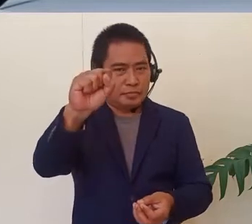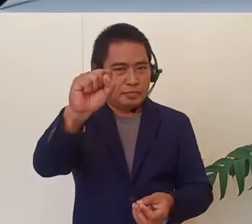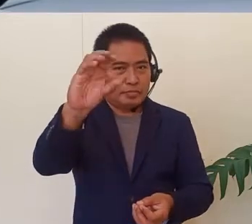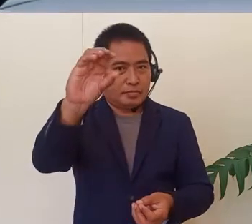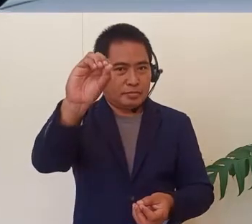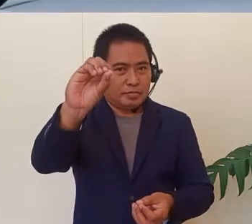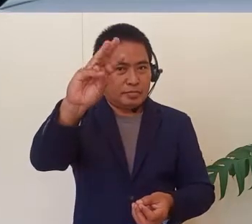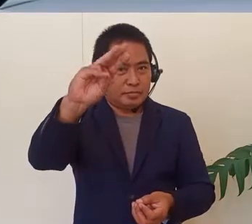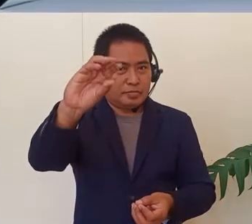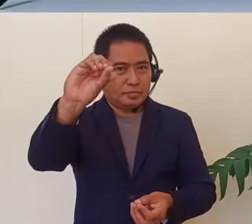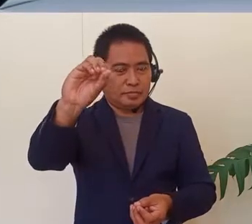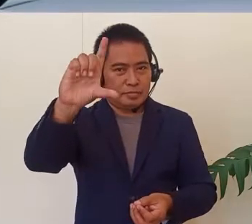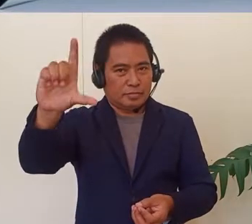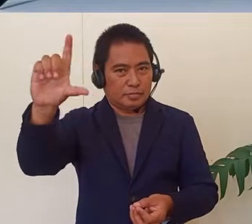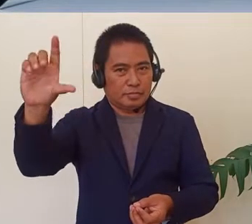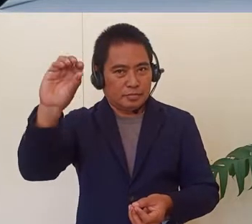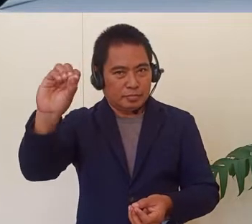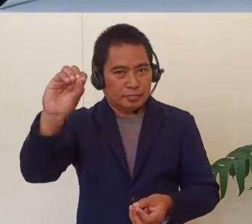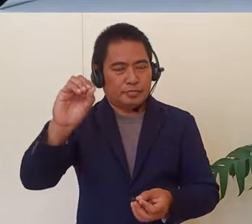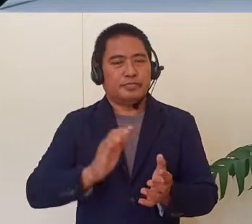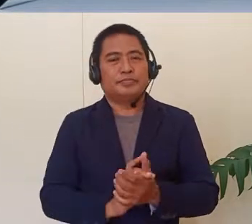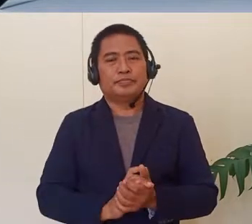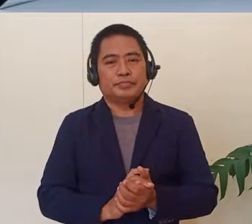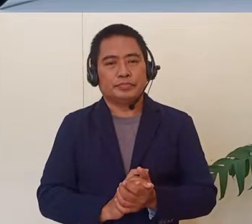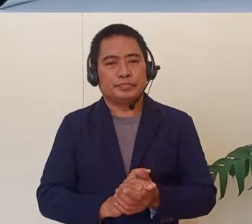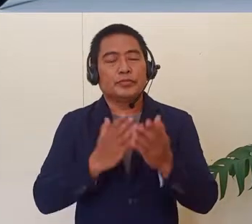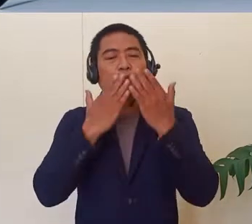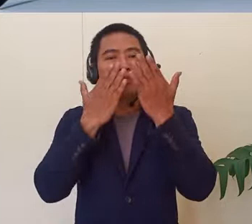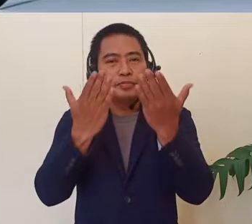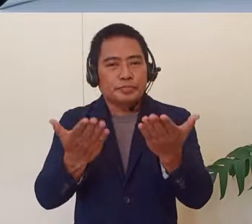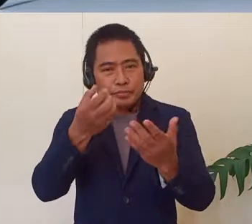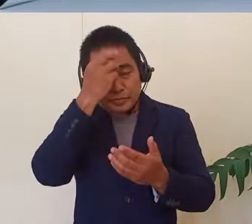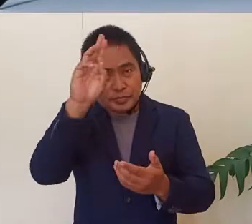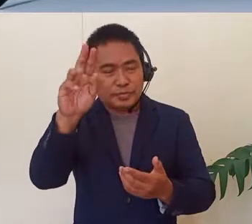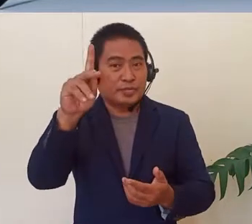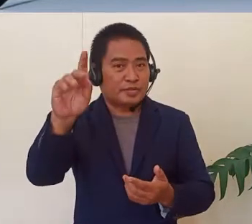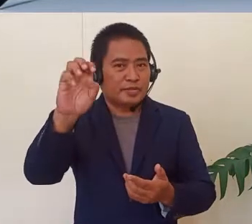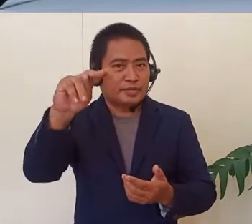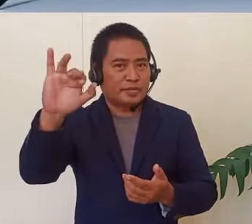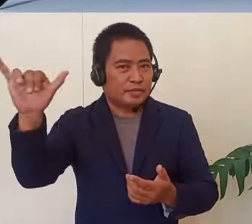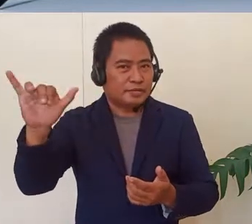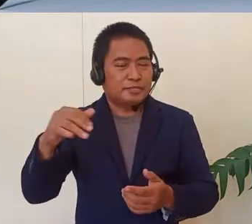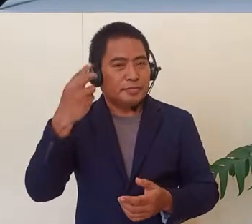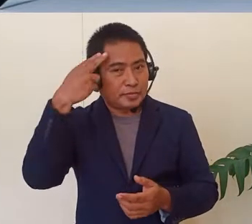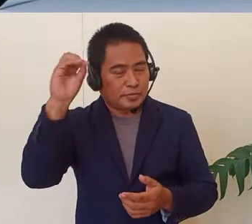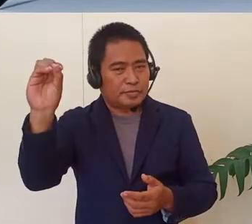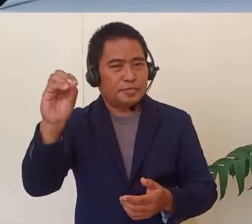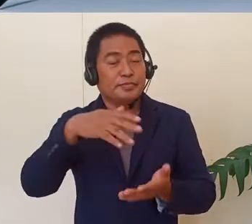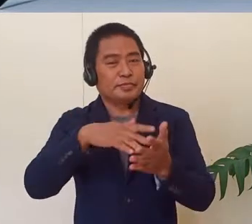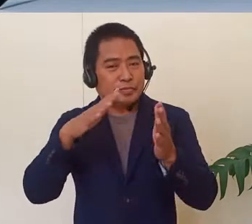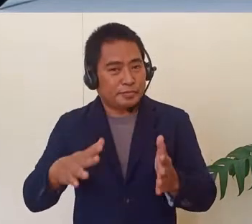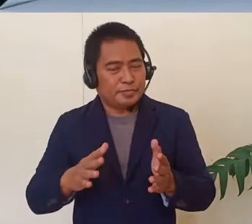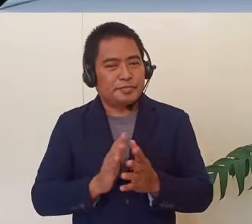Thank you, Sir Ken. Hello, viewers and listeners. We are very glad because despite